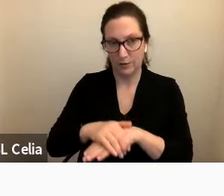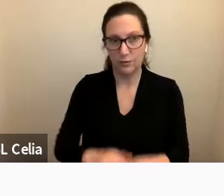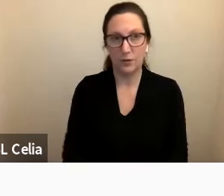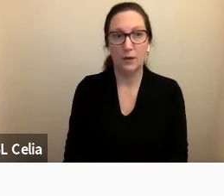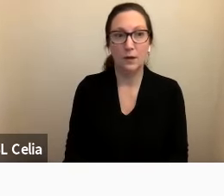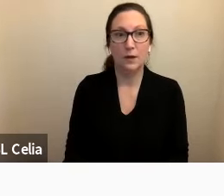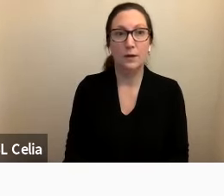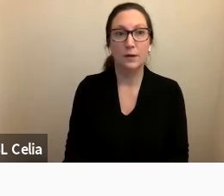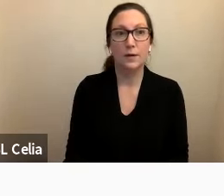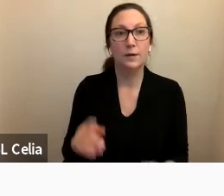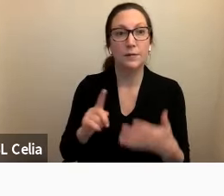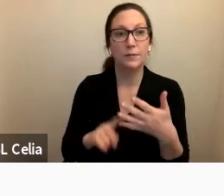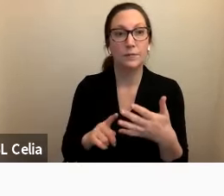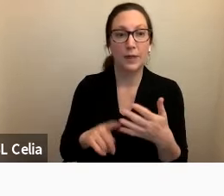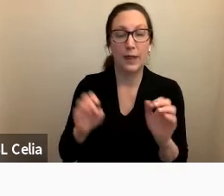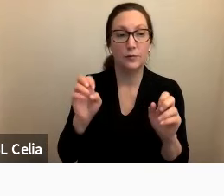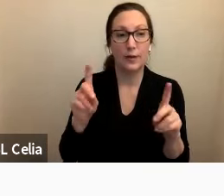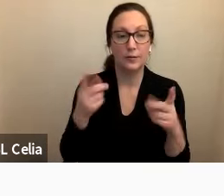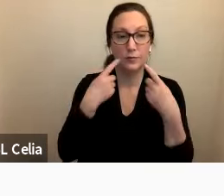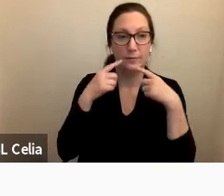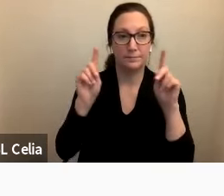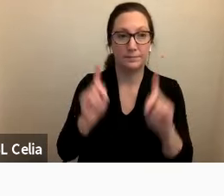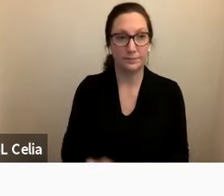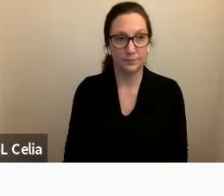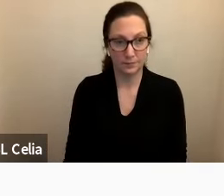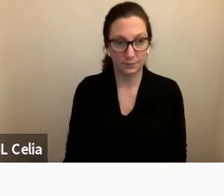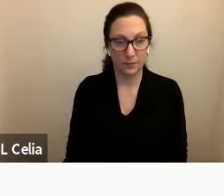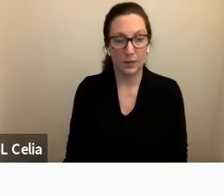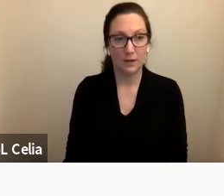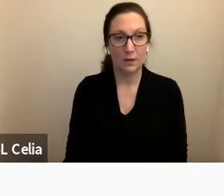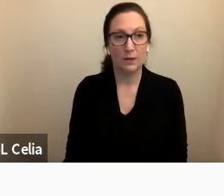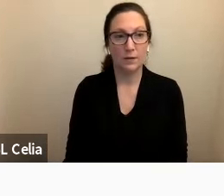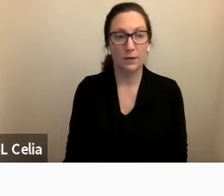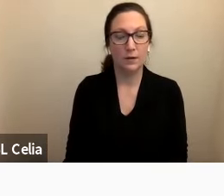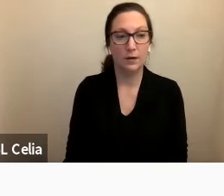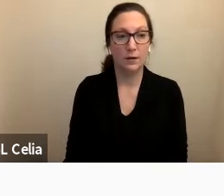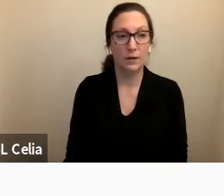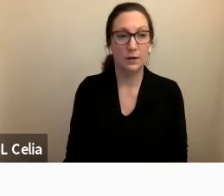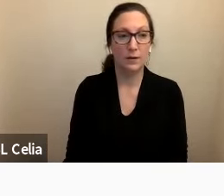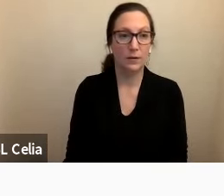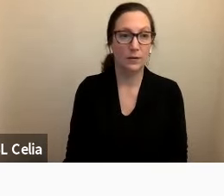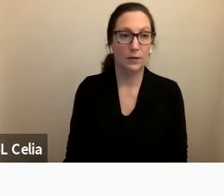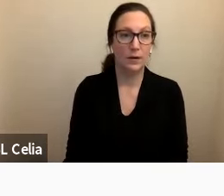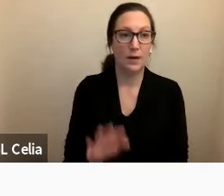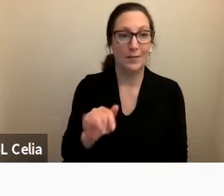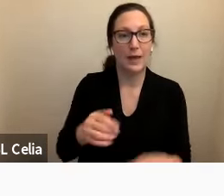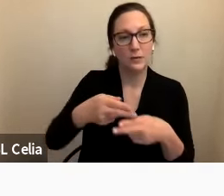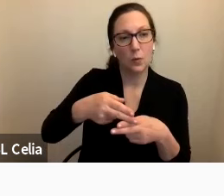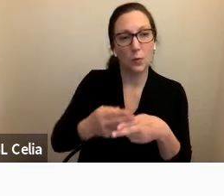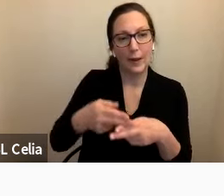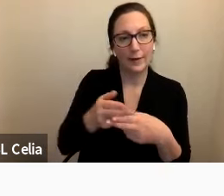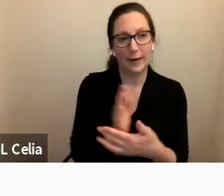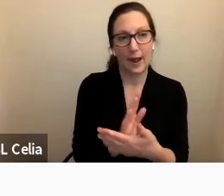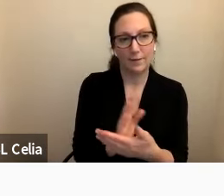And the last one is educational attainment, which this is it is a weighted average of